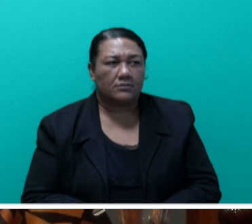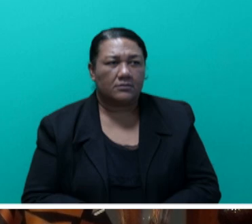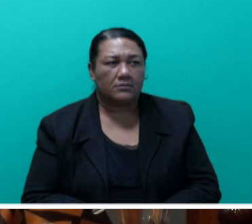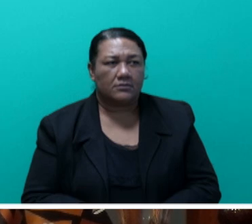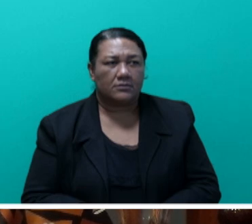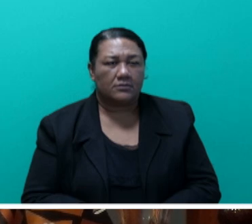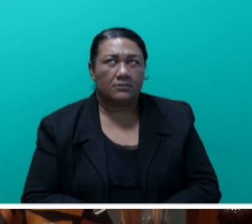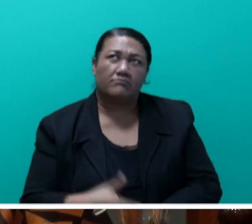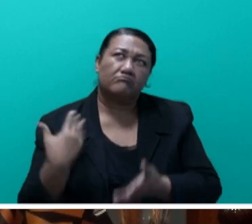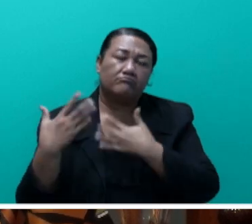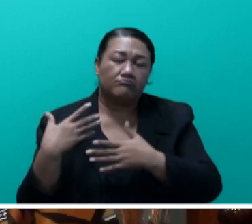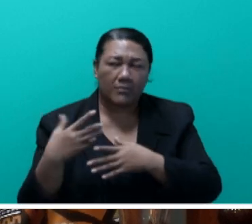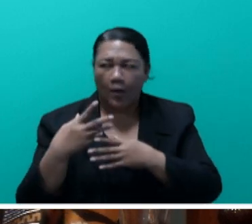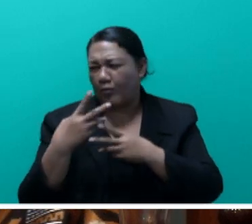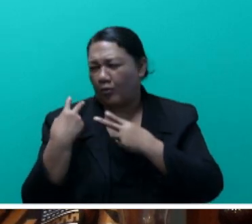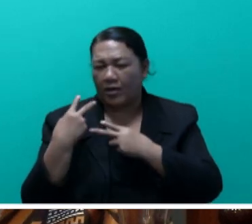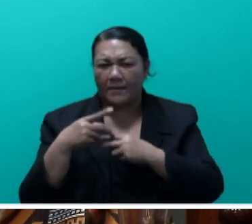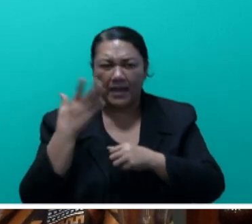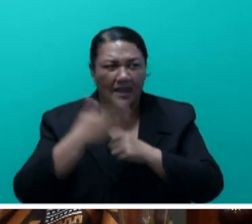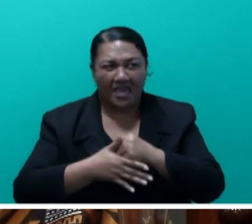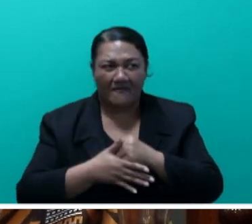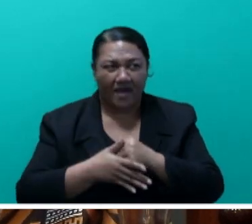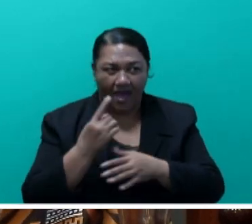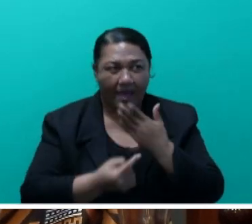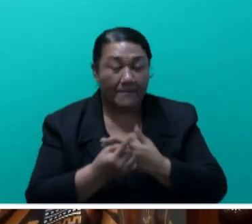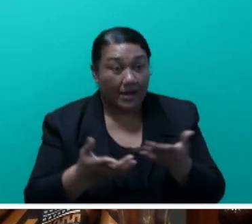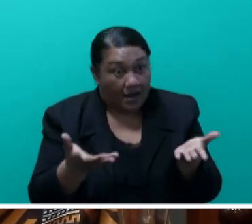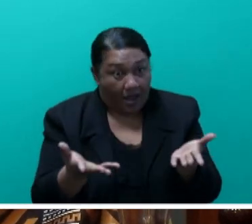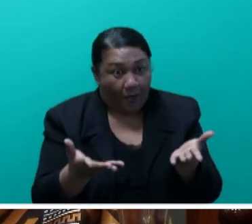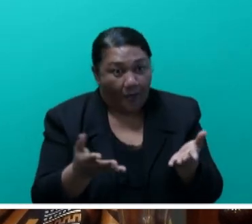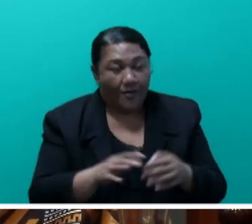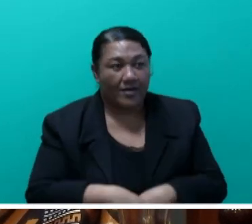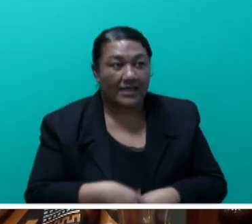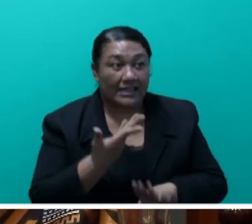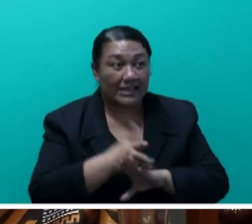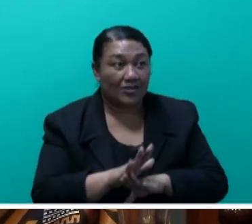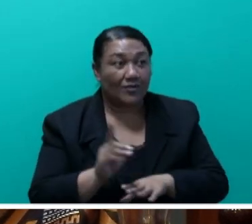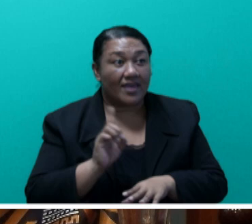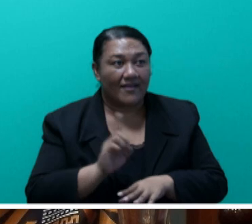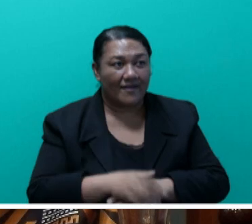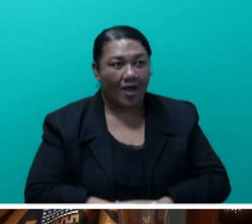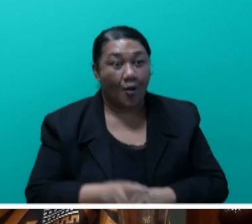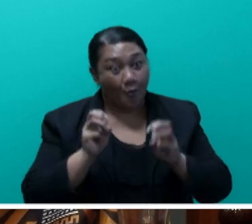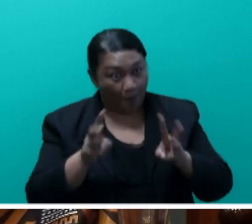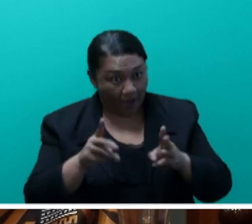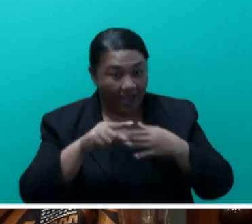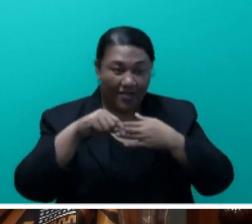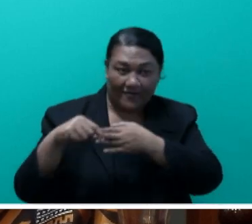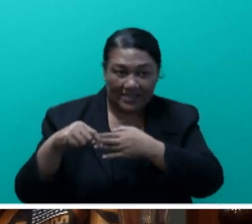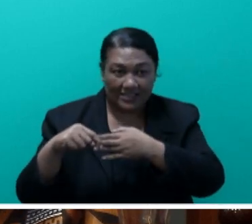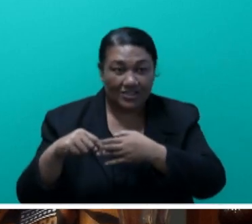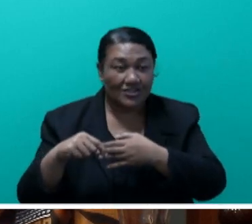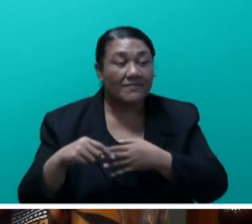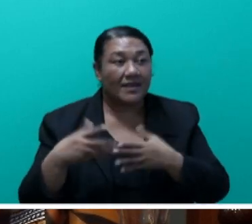with it, but it didn't happen. But now, with the new way of leadership, we are